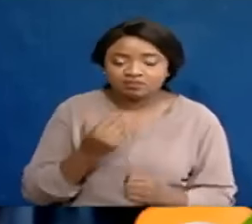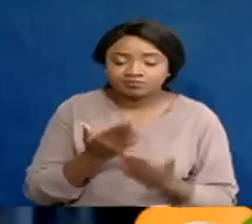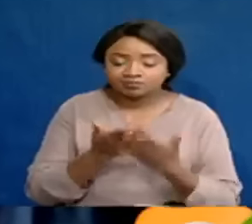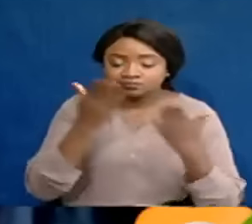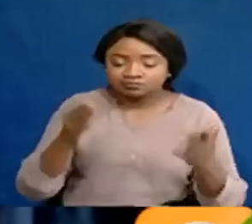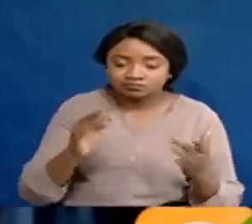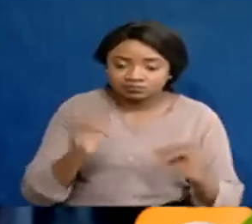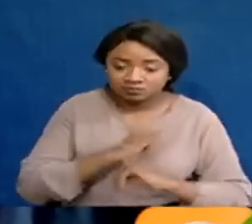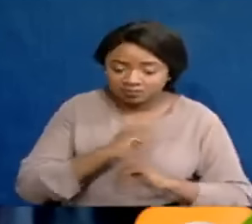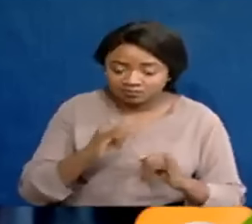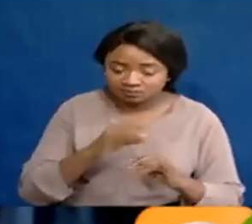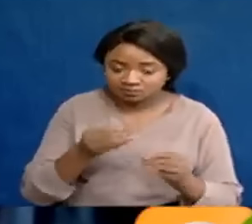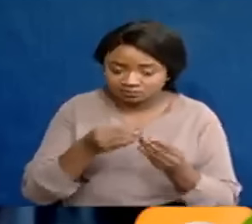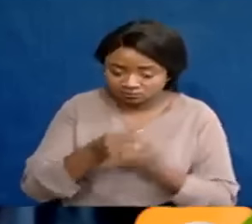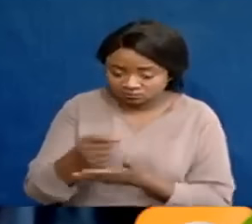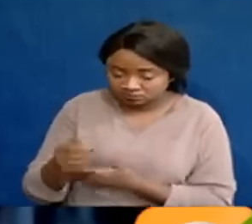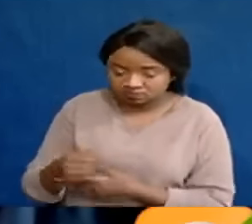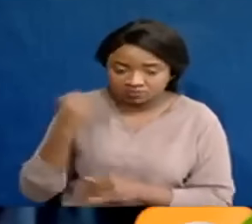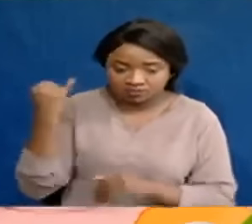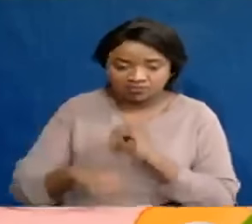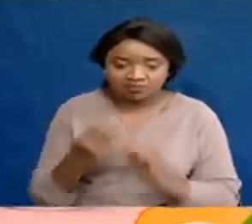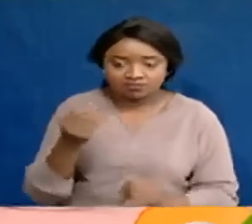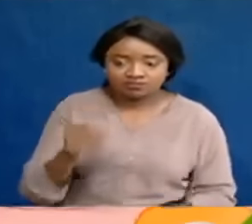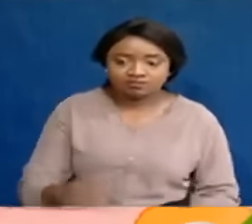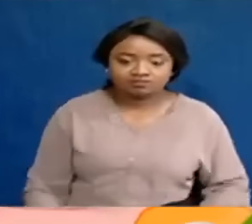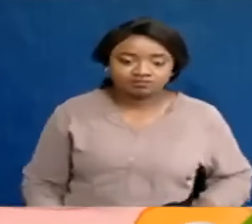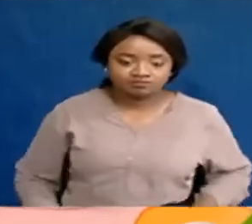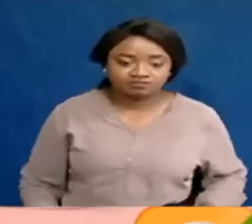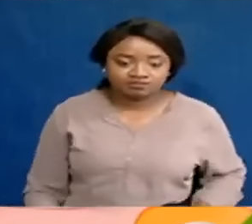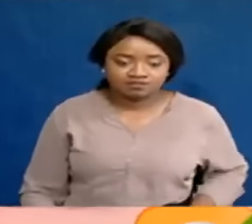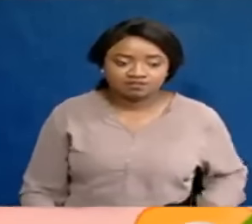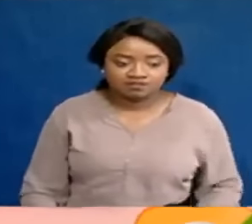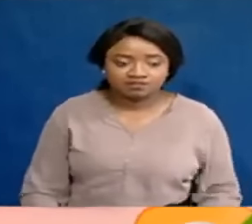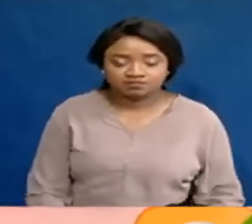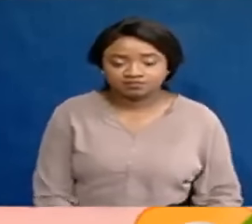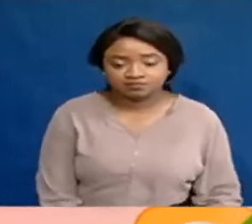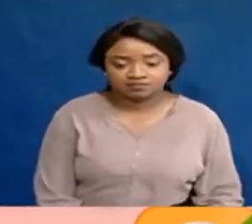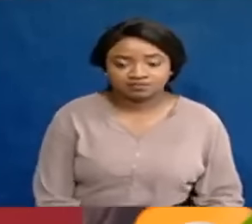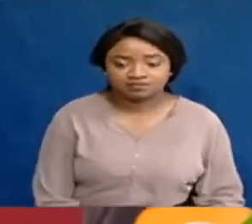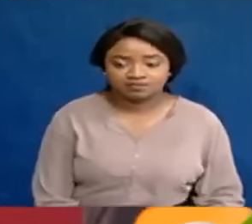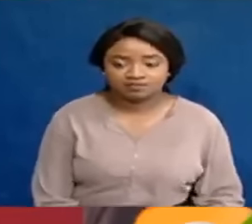to pay them their final dues as required by the law. Emmanuel Toro, Citizen TV, Nairobi.